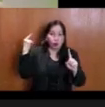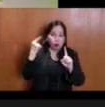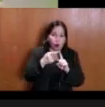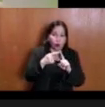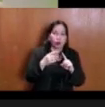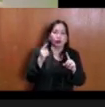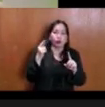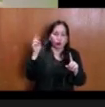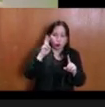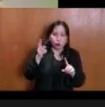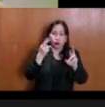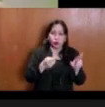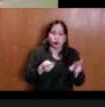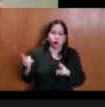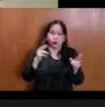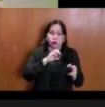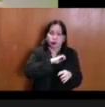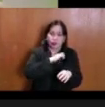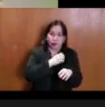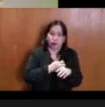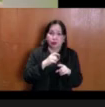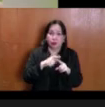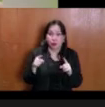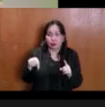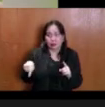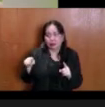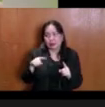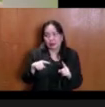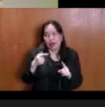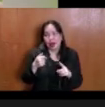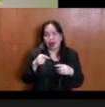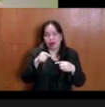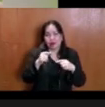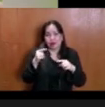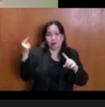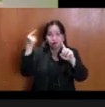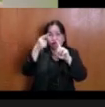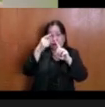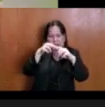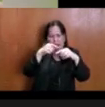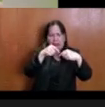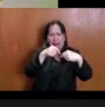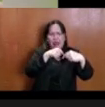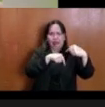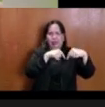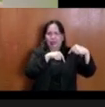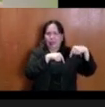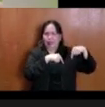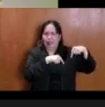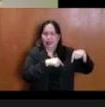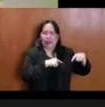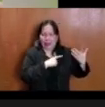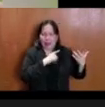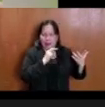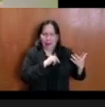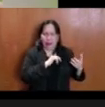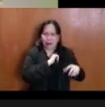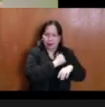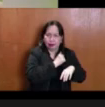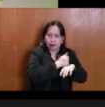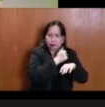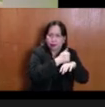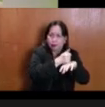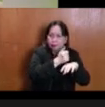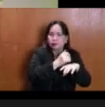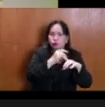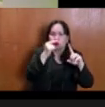is renewable energy, but other targets will come in as the necessary support towards our